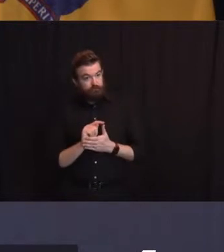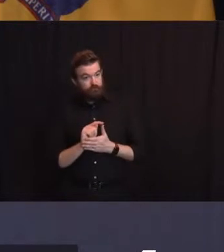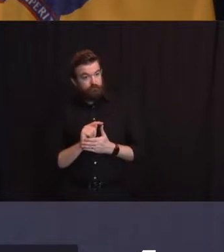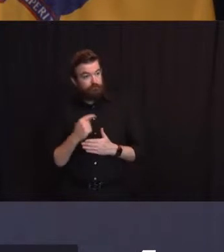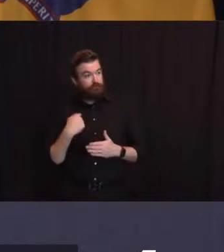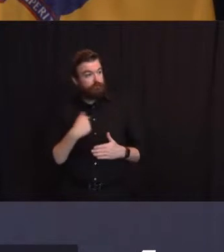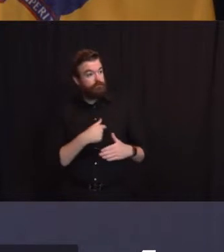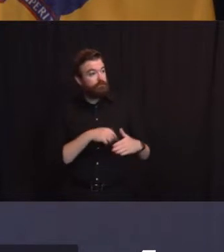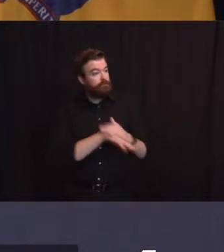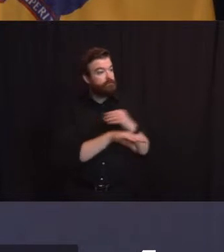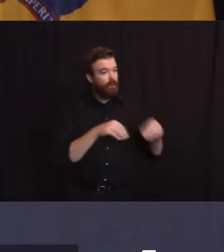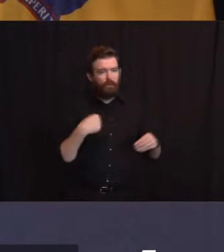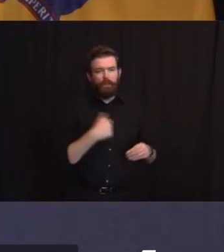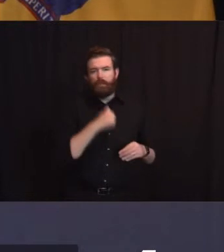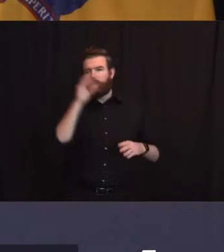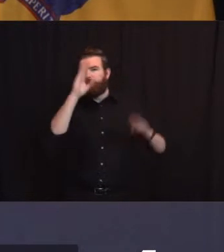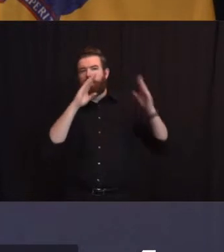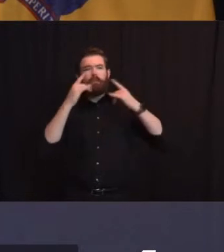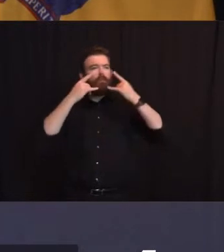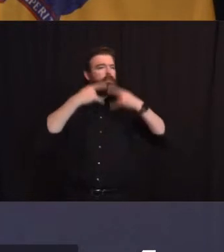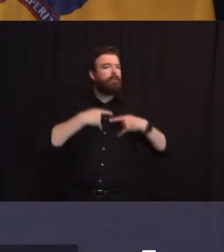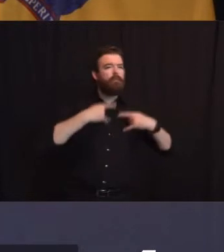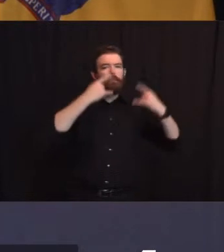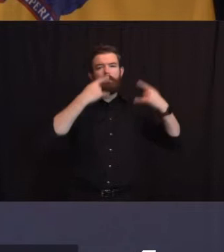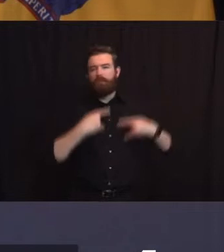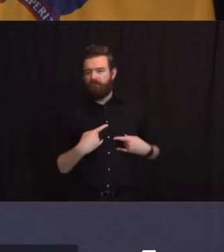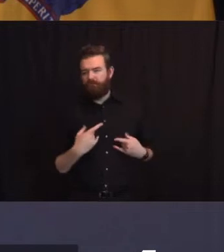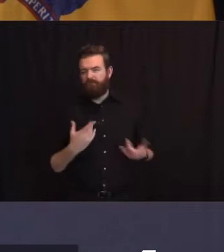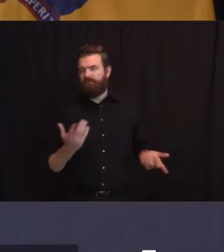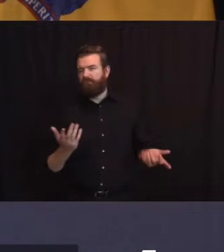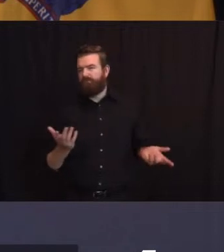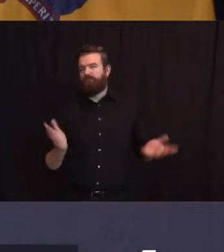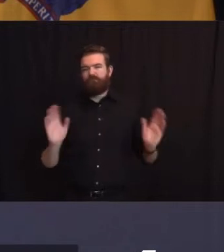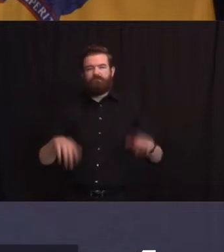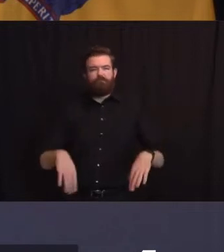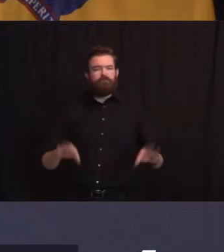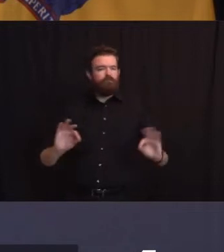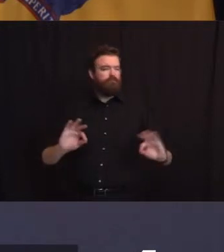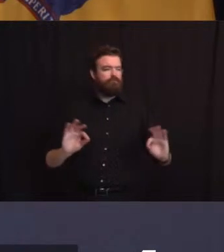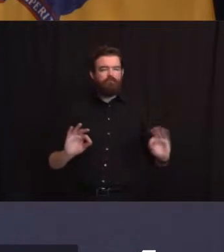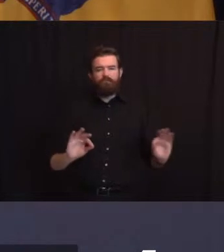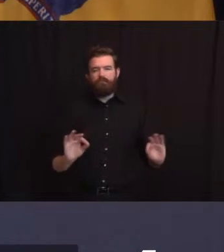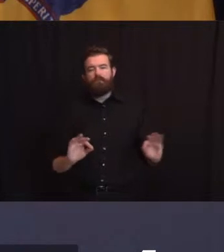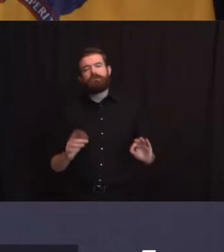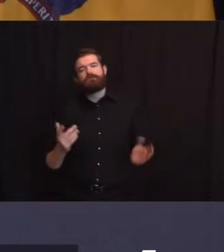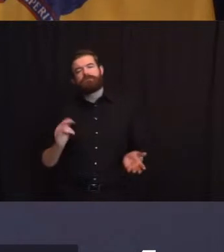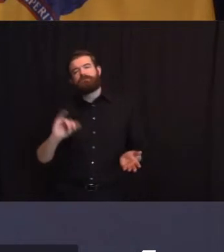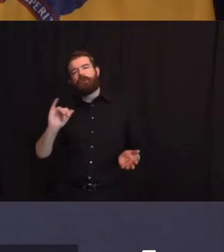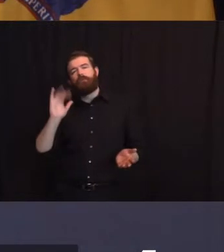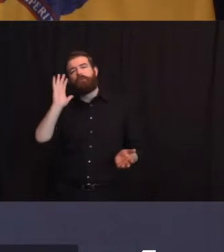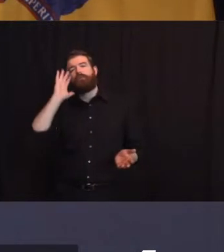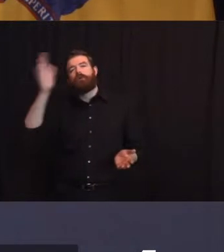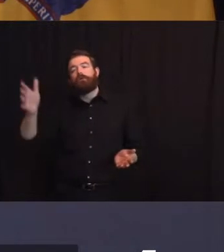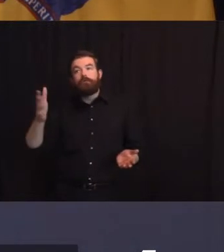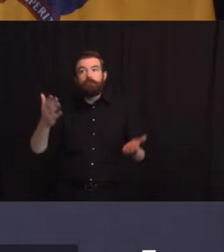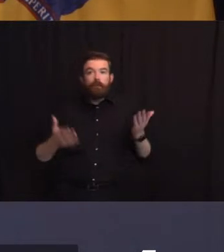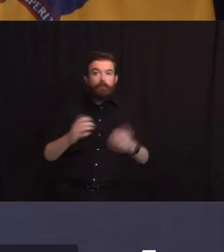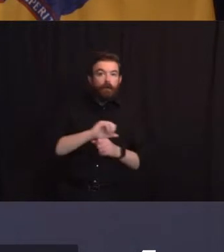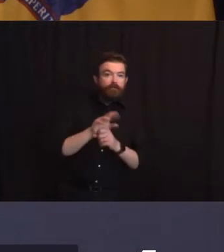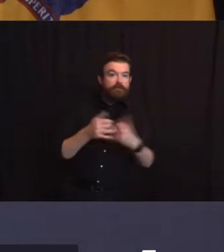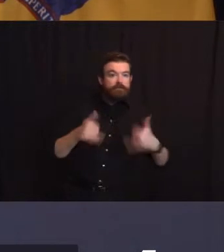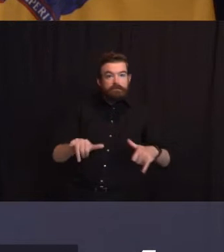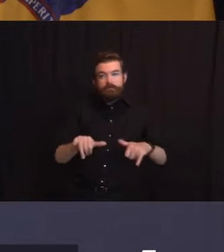Listen, I'm not concerned at all that we're not going to get to a good place in the legislation. The